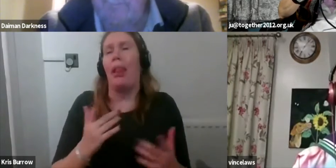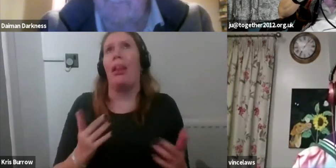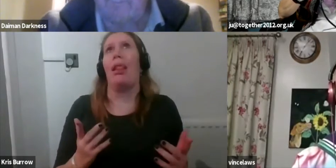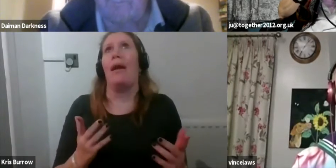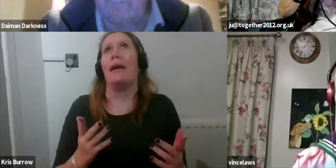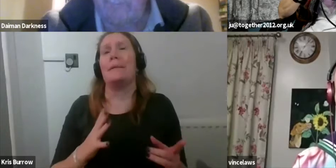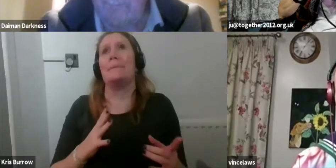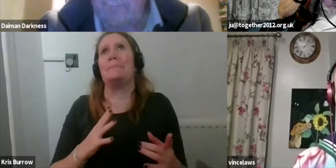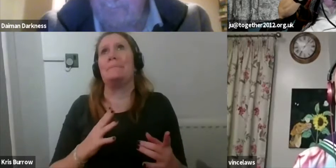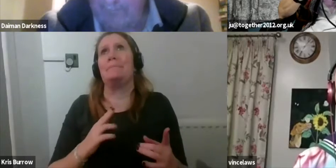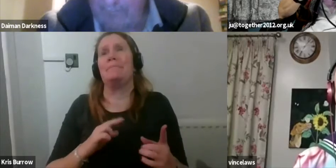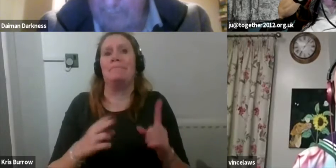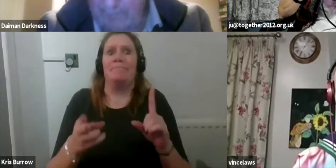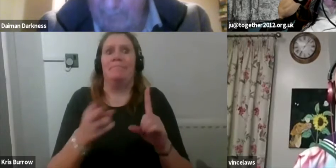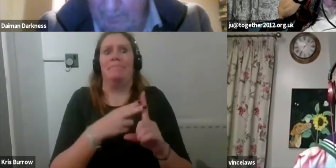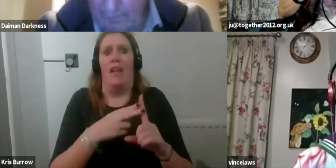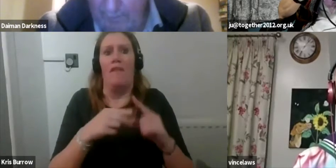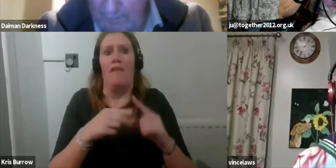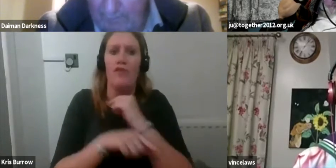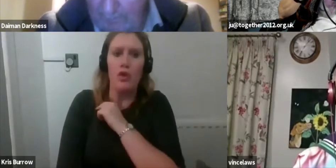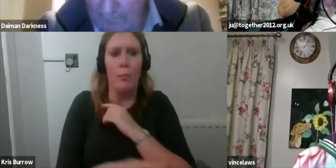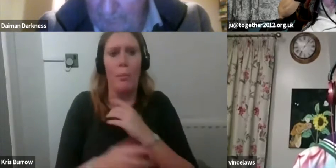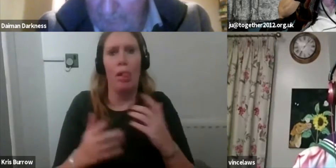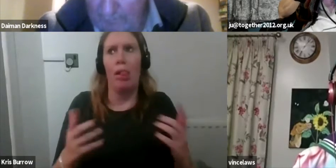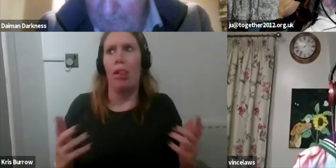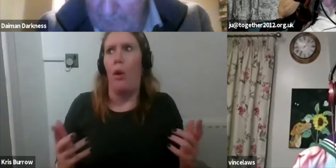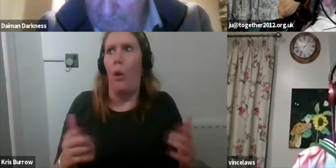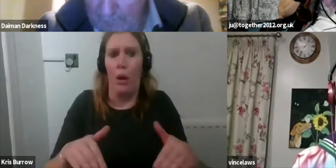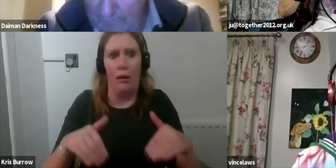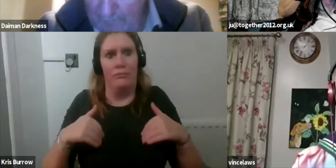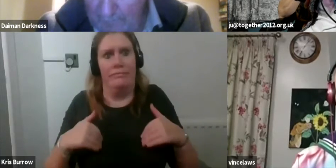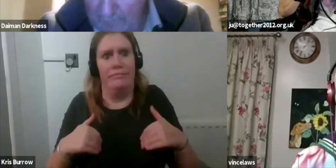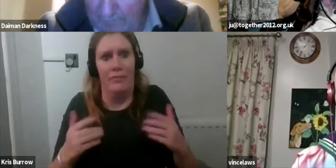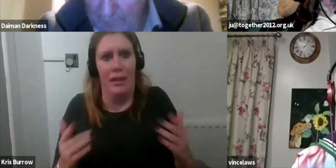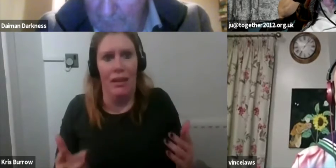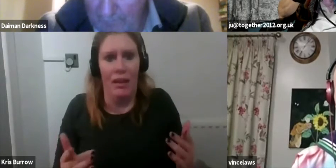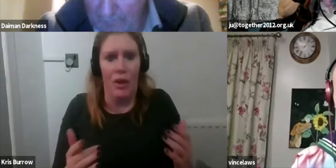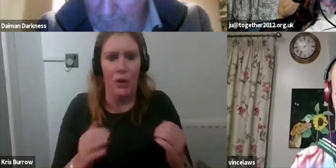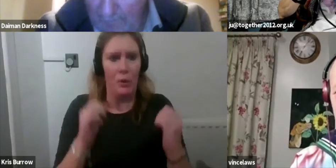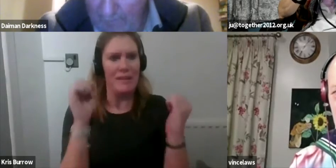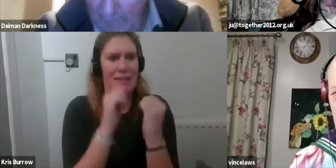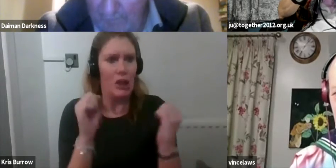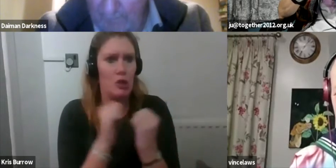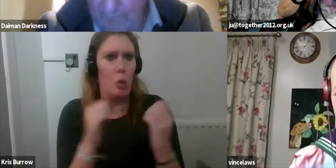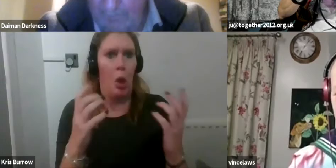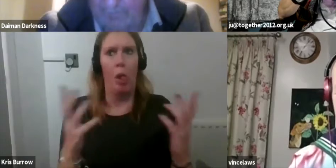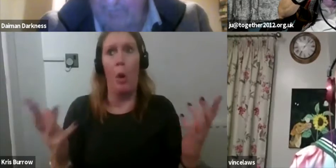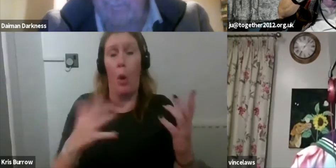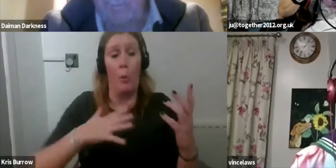we're asexual and genderless, or we're exoticized and we need to be controlled?